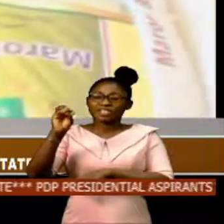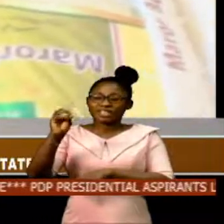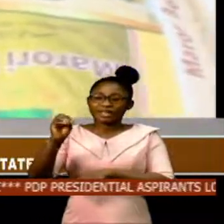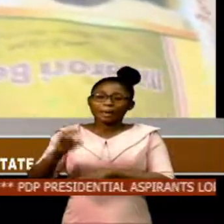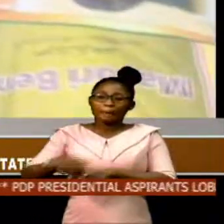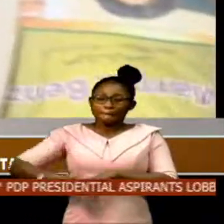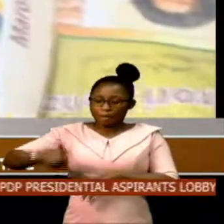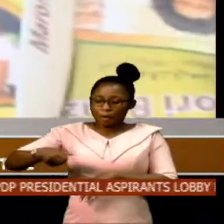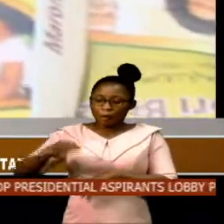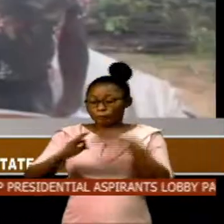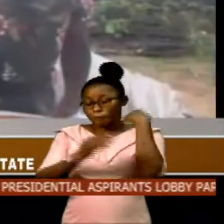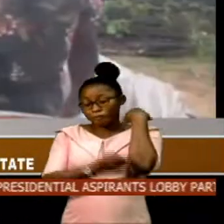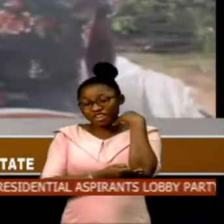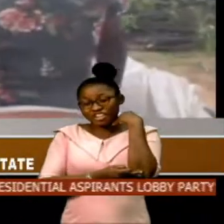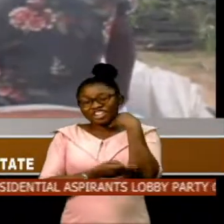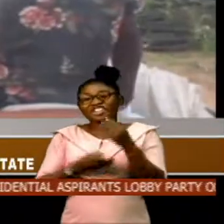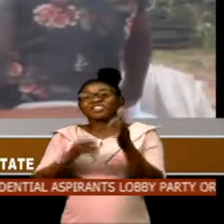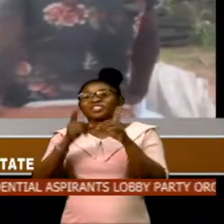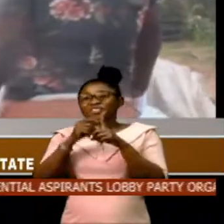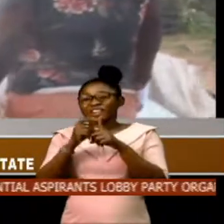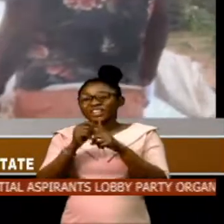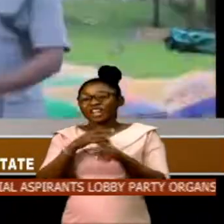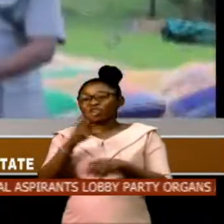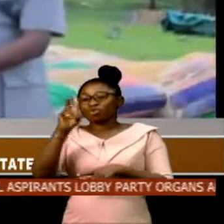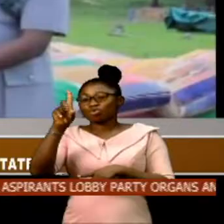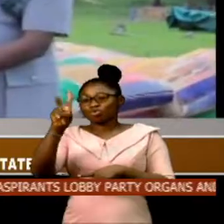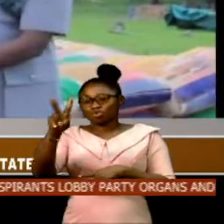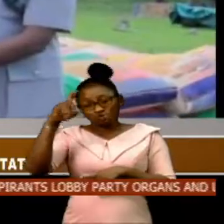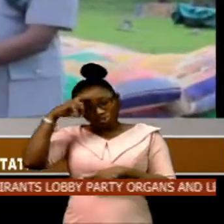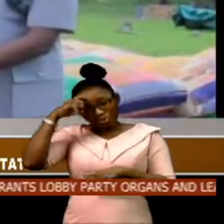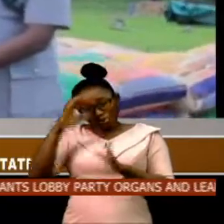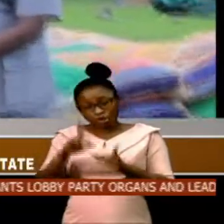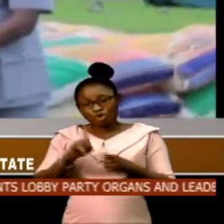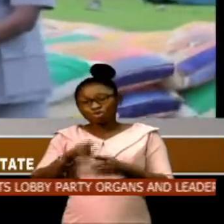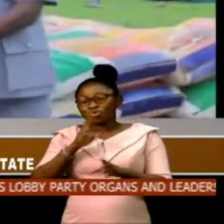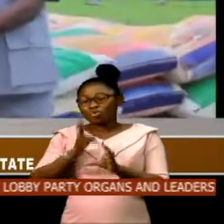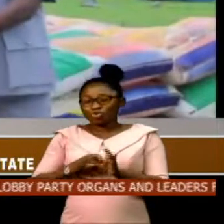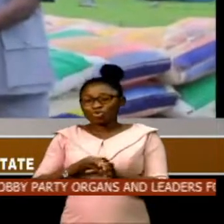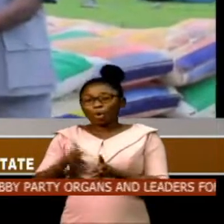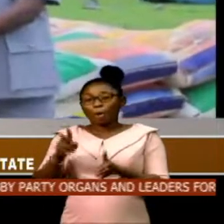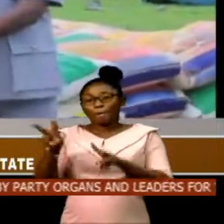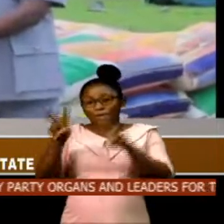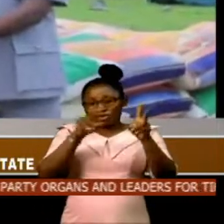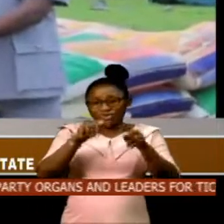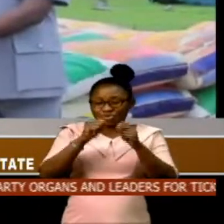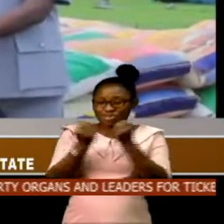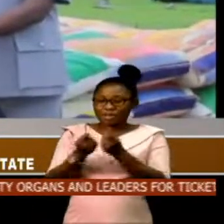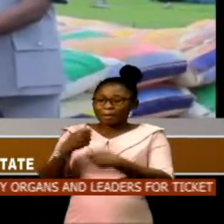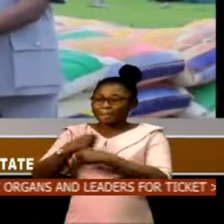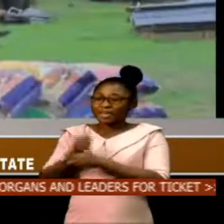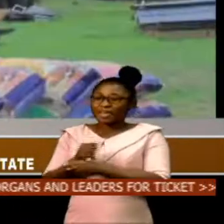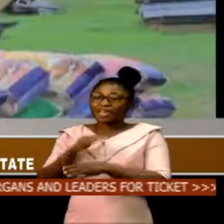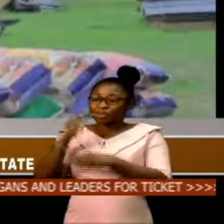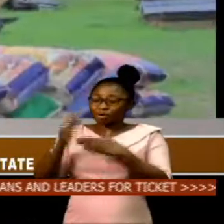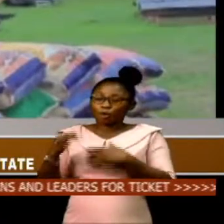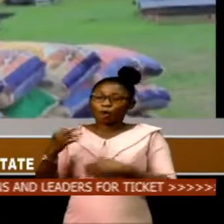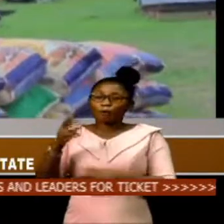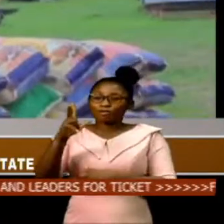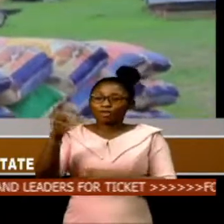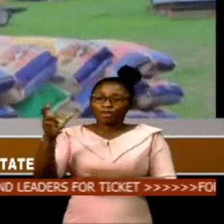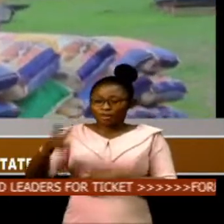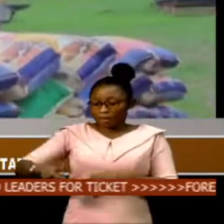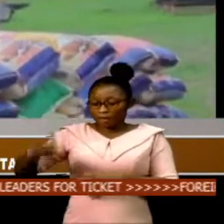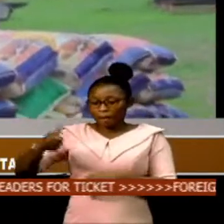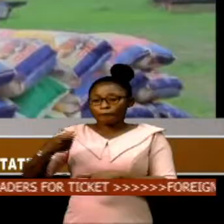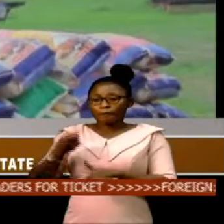50 kg foreign parboiled rice and two suspects to the joint patrol team, making a total of 300 bags within a week of